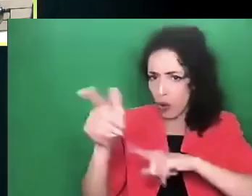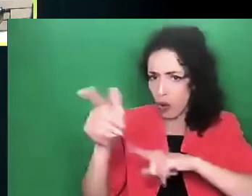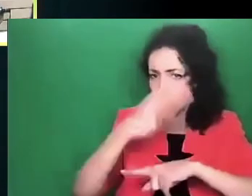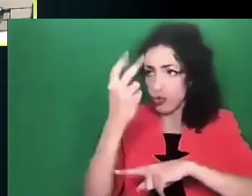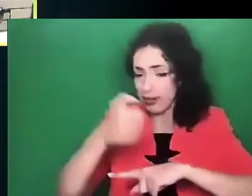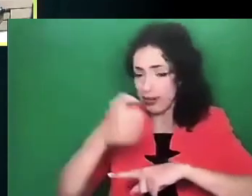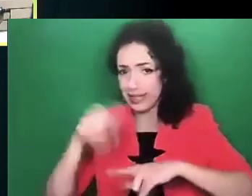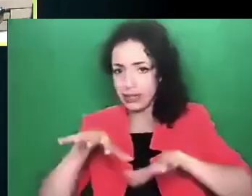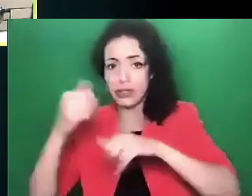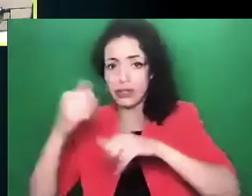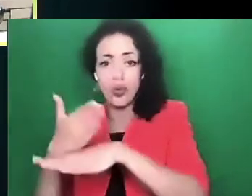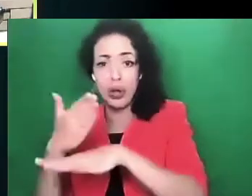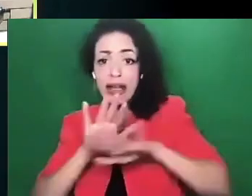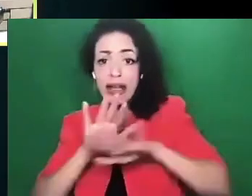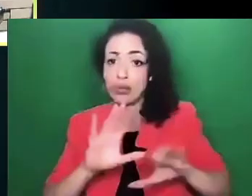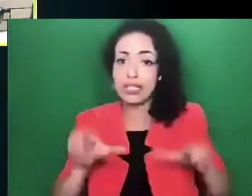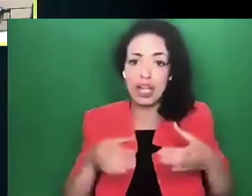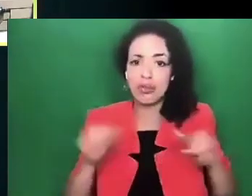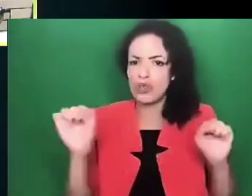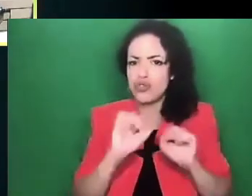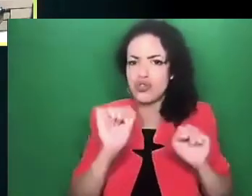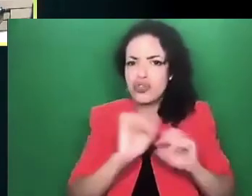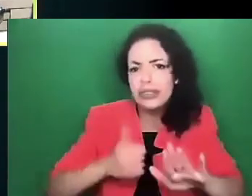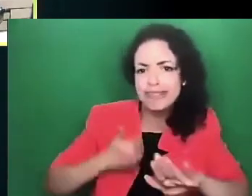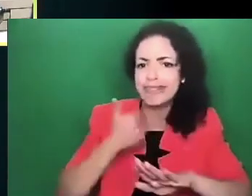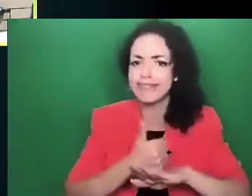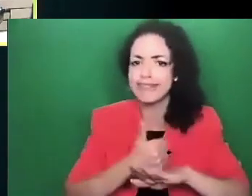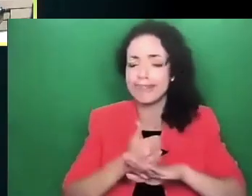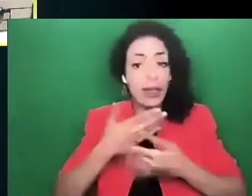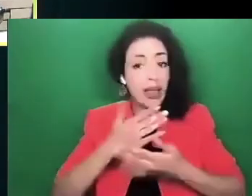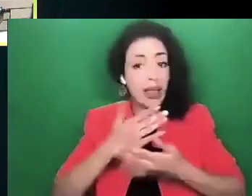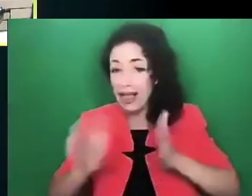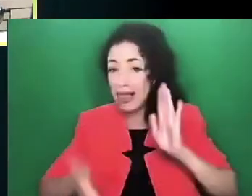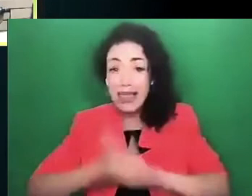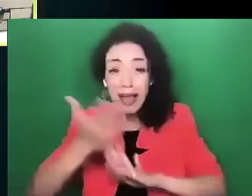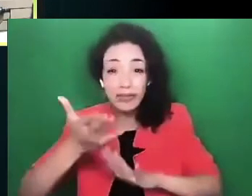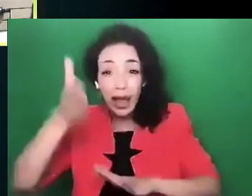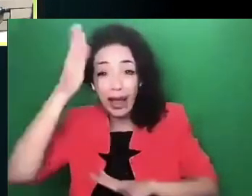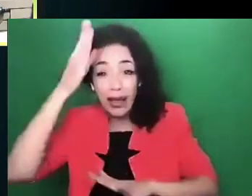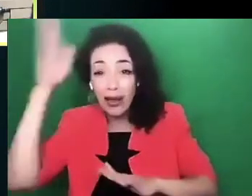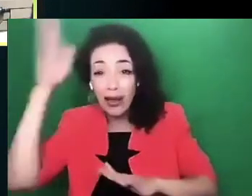still hadn't really established any, you know, they had left. Everybody had left. So